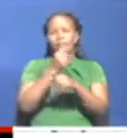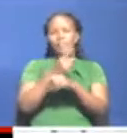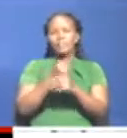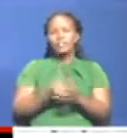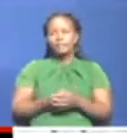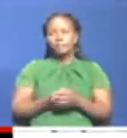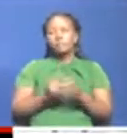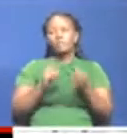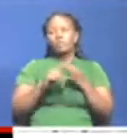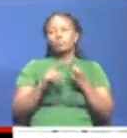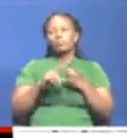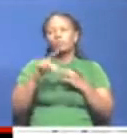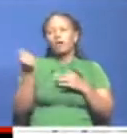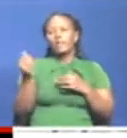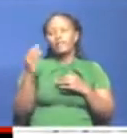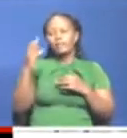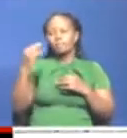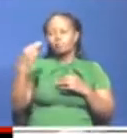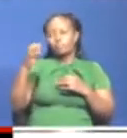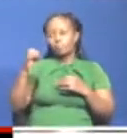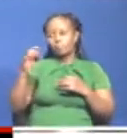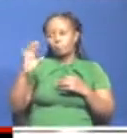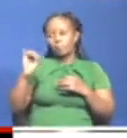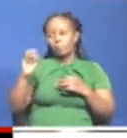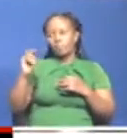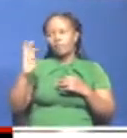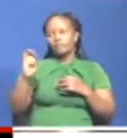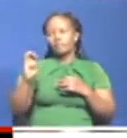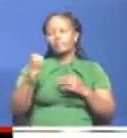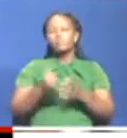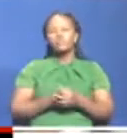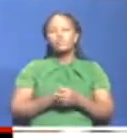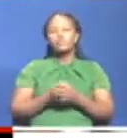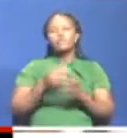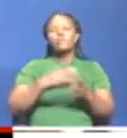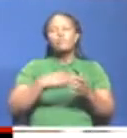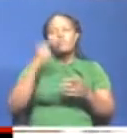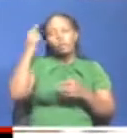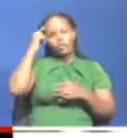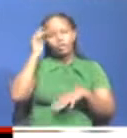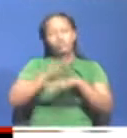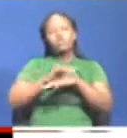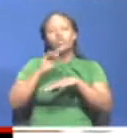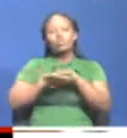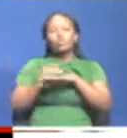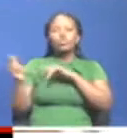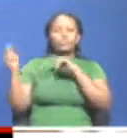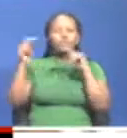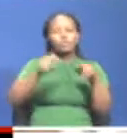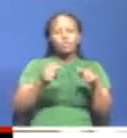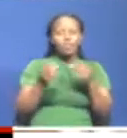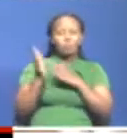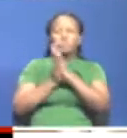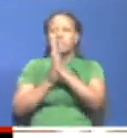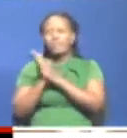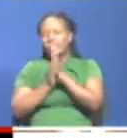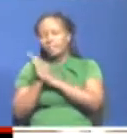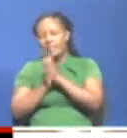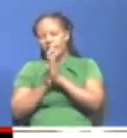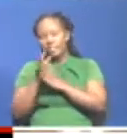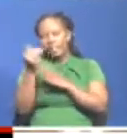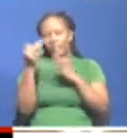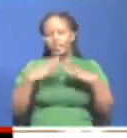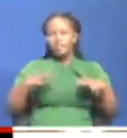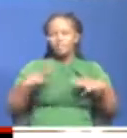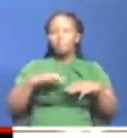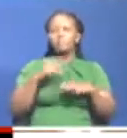while Margaret Chelimo completed the podium dash. Nimeona ni vizuri at least kuja kupata the upcoming hiyo motivation wakiona